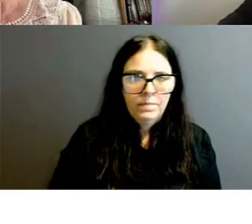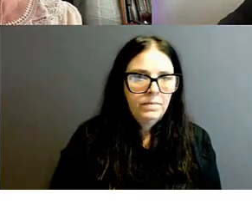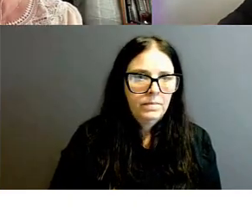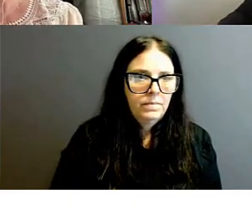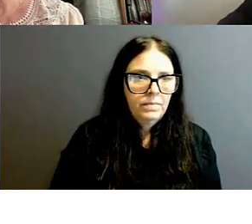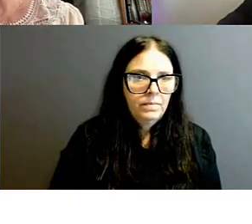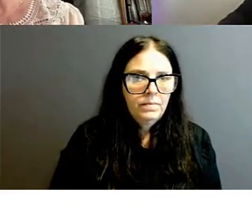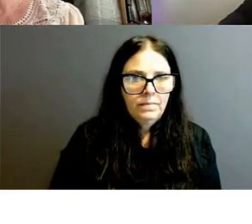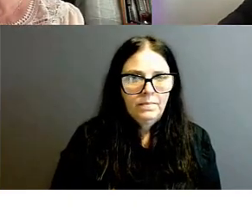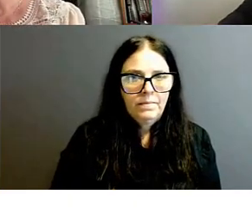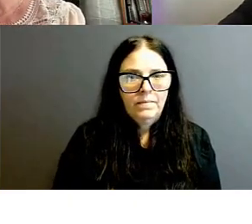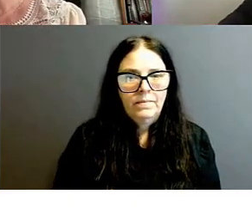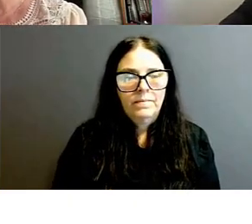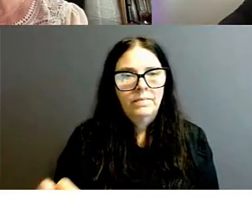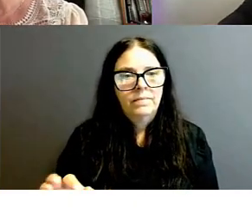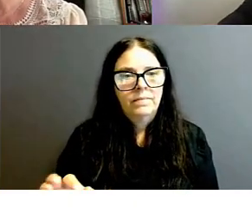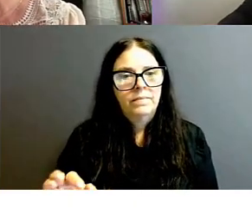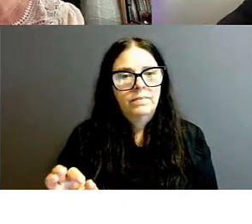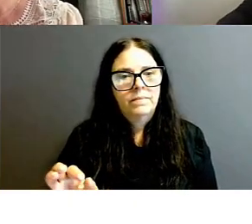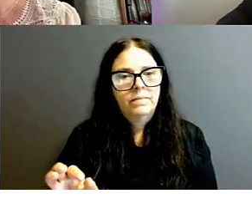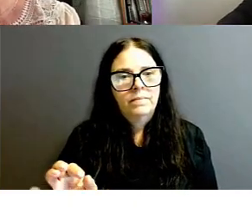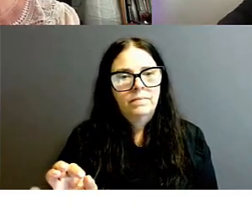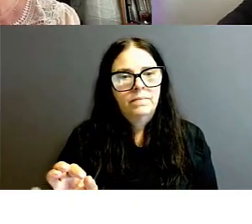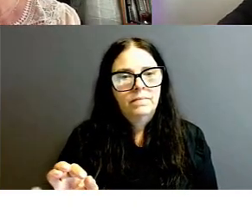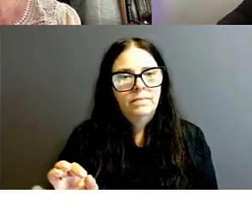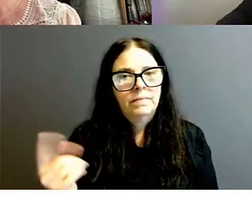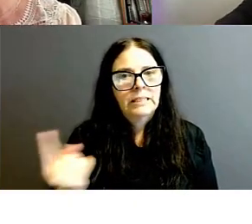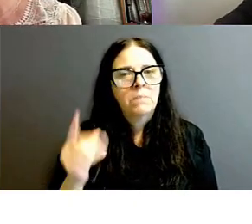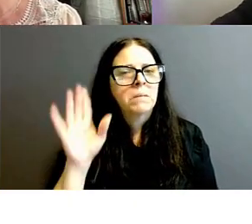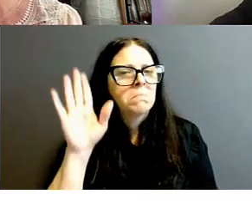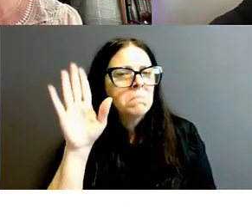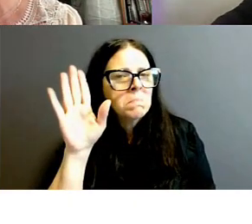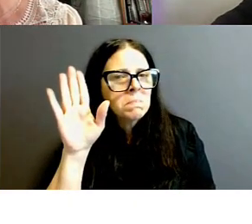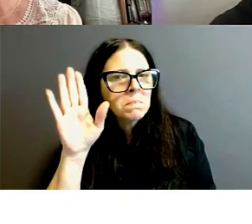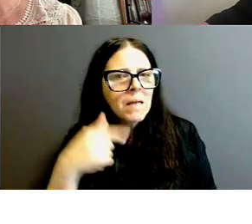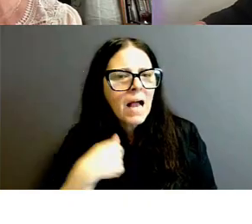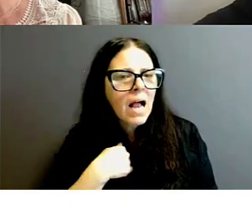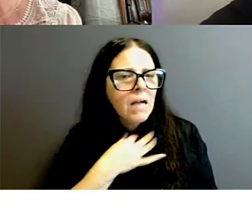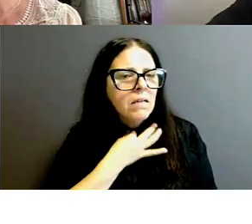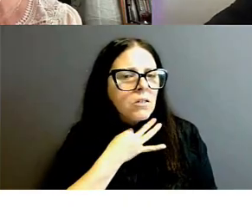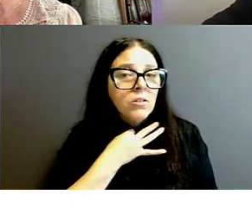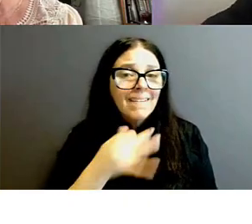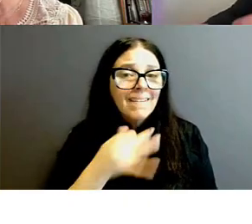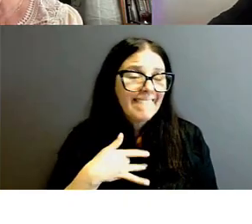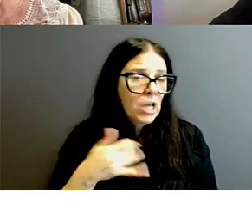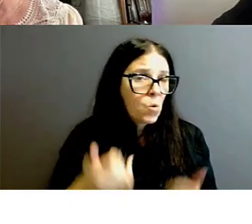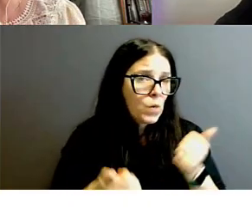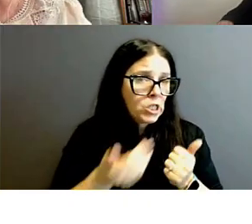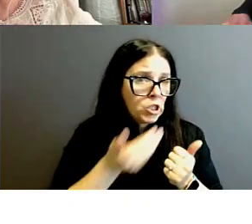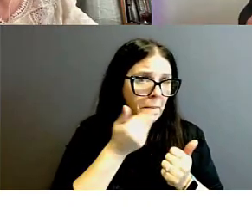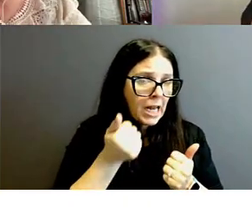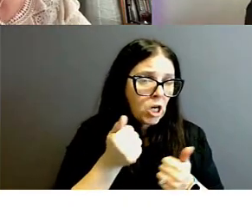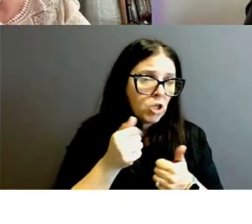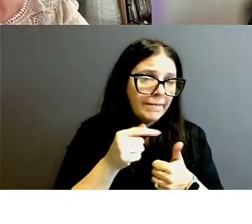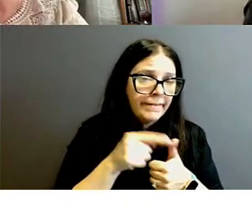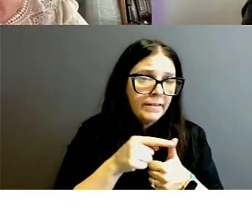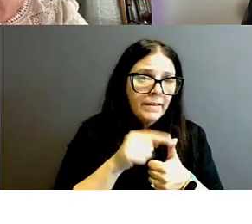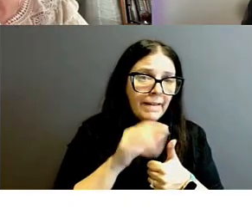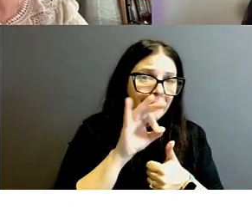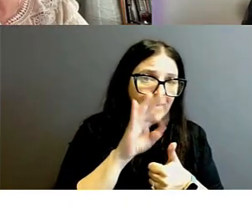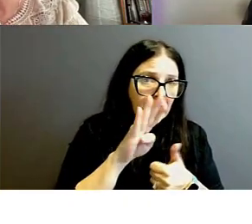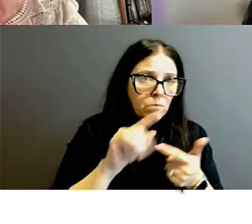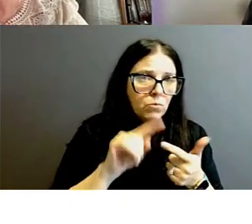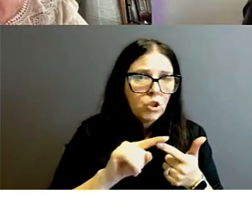We were just wondering, what do you find better, Instagram or X or Facebook